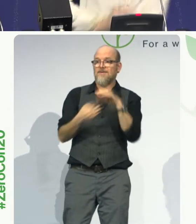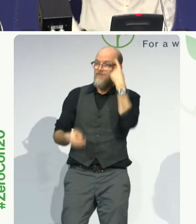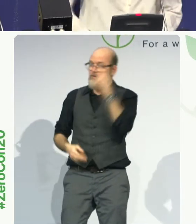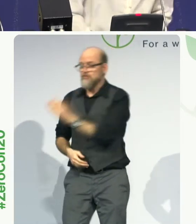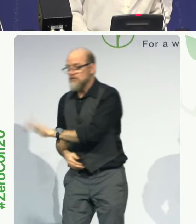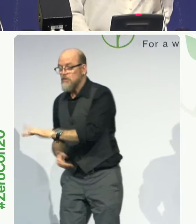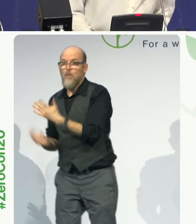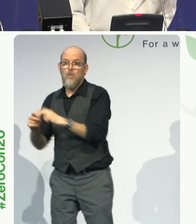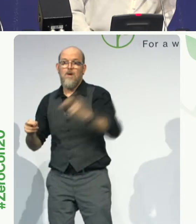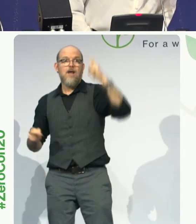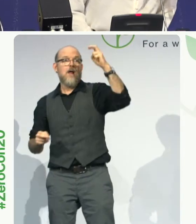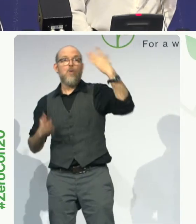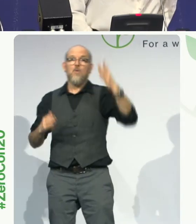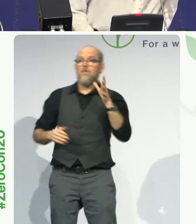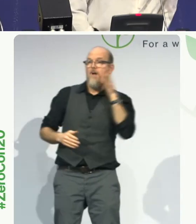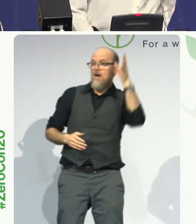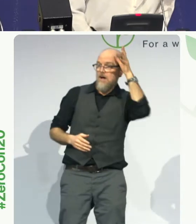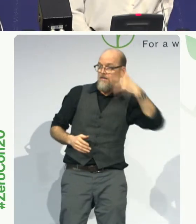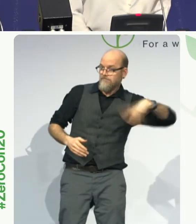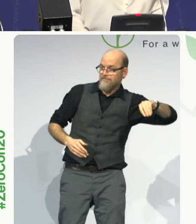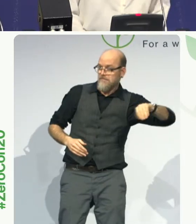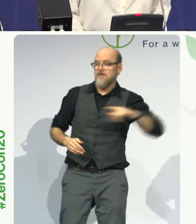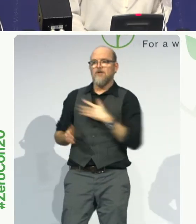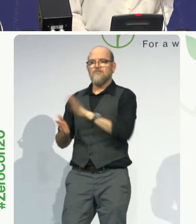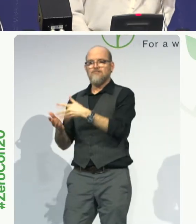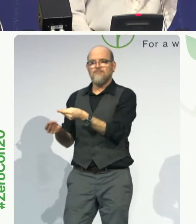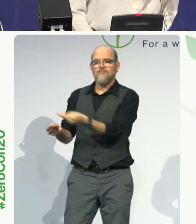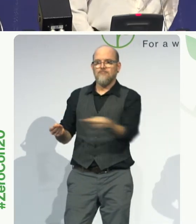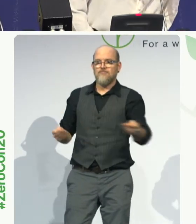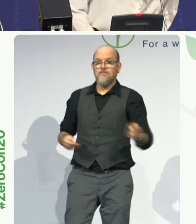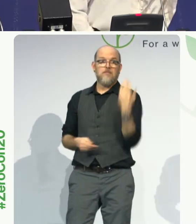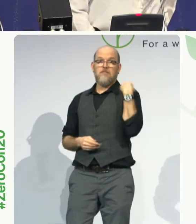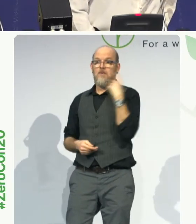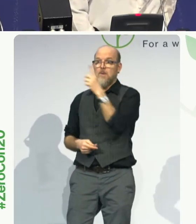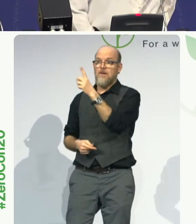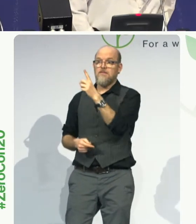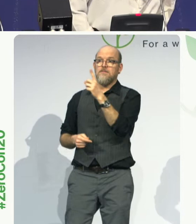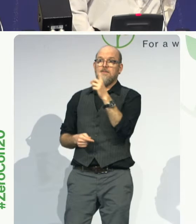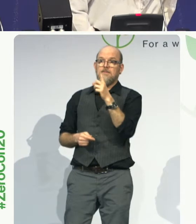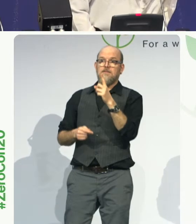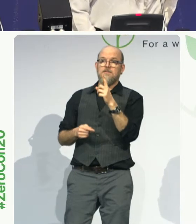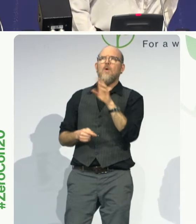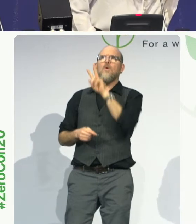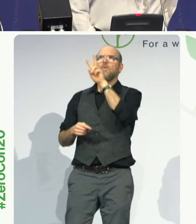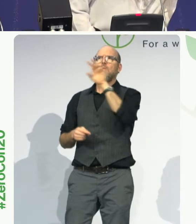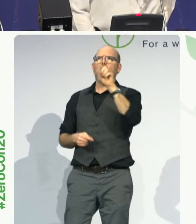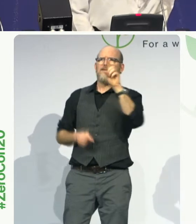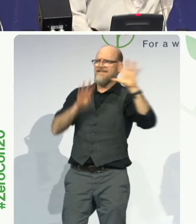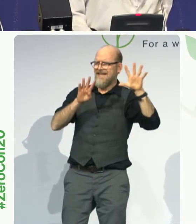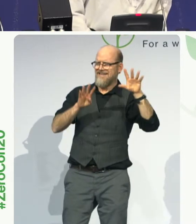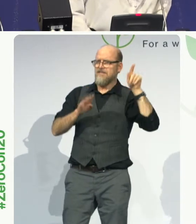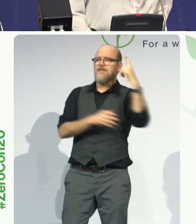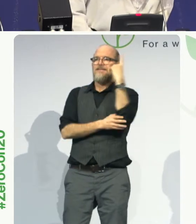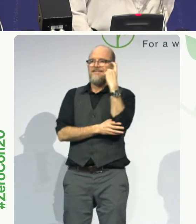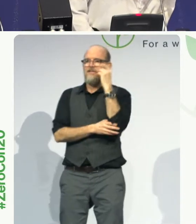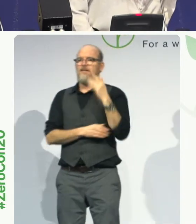In 2019, 166 students received specialized one-on-one support at home, and 155 teachers